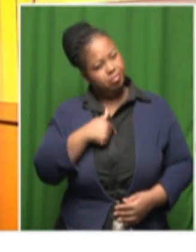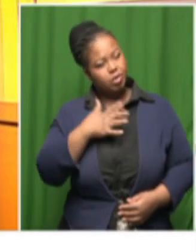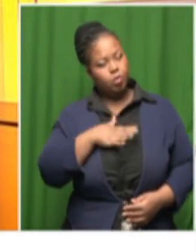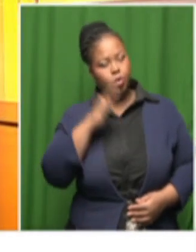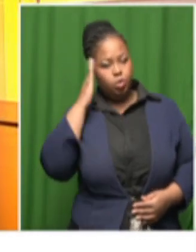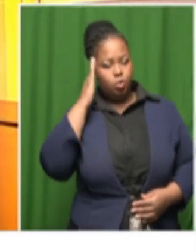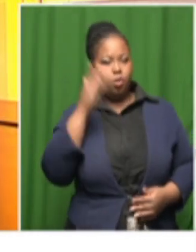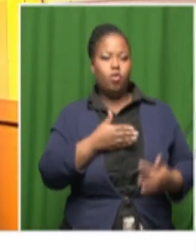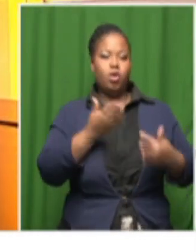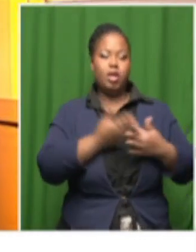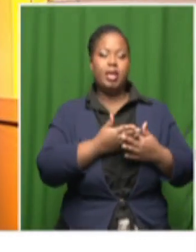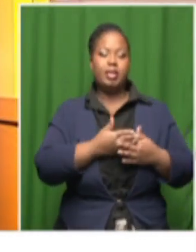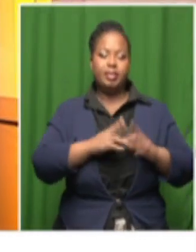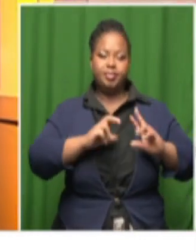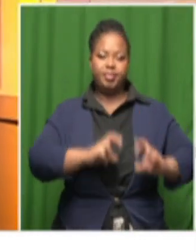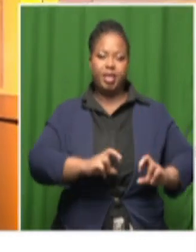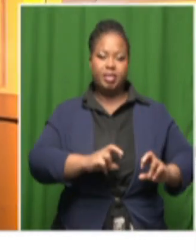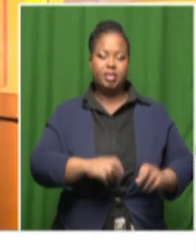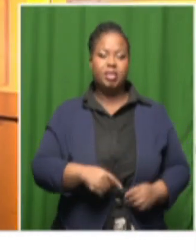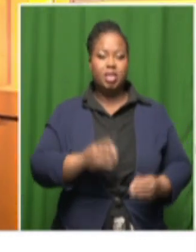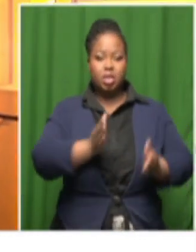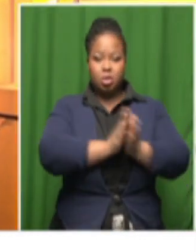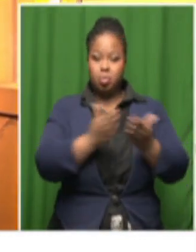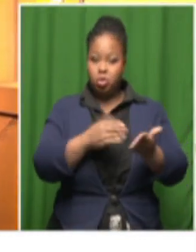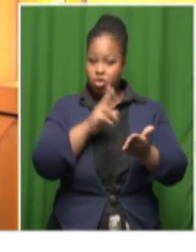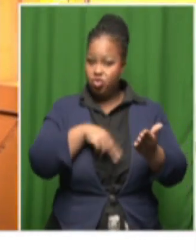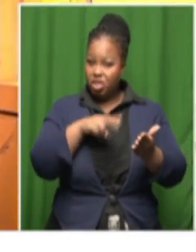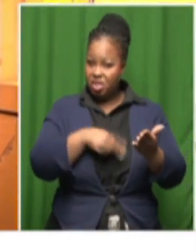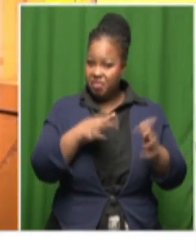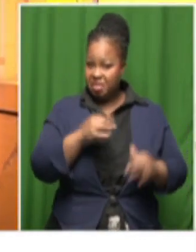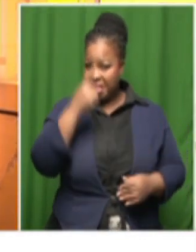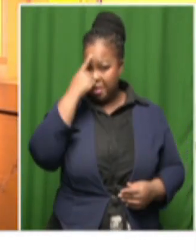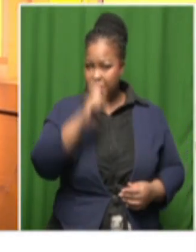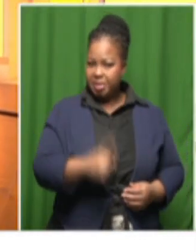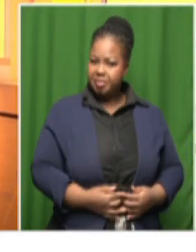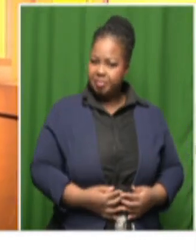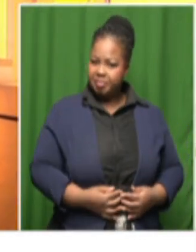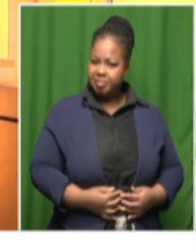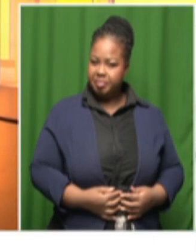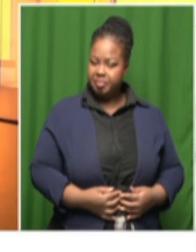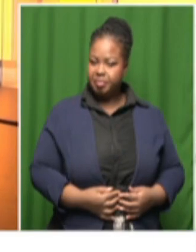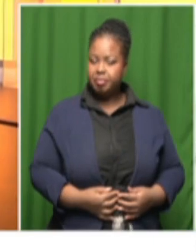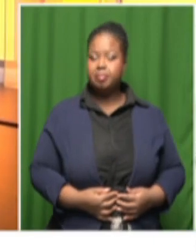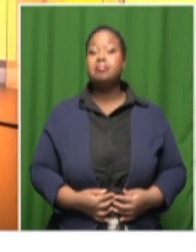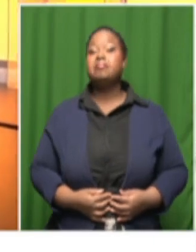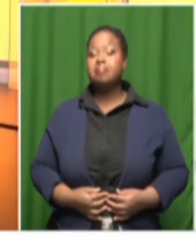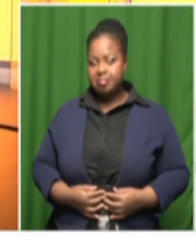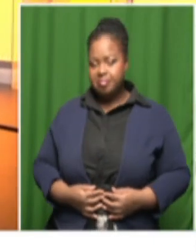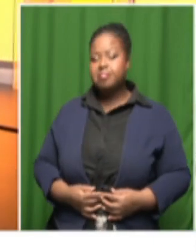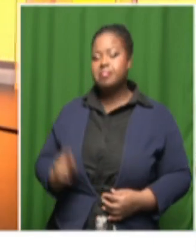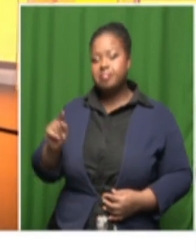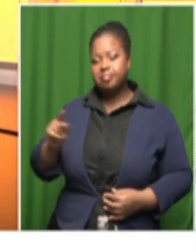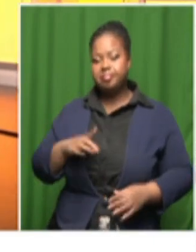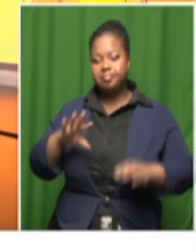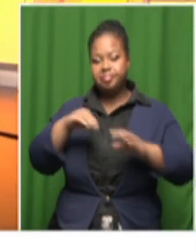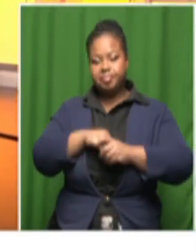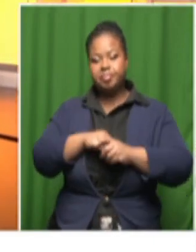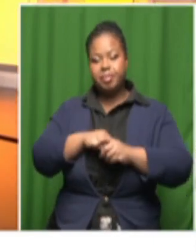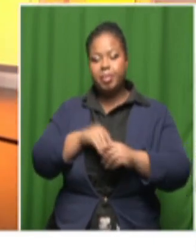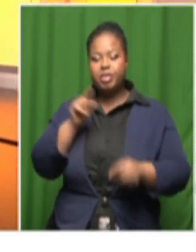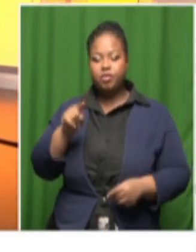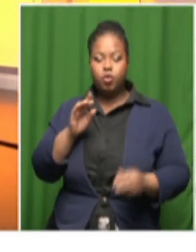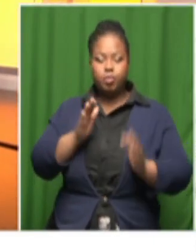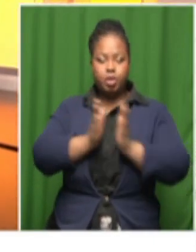case studies you mentioned in the book, have they read the book? What are their thoughts on the book? Yeah, so as part of the outreach to the